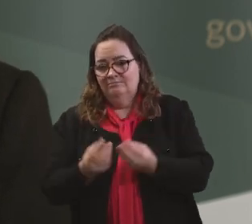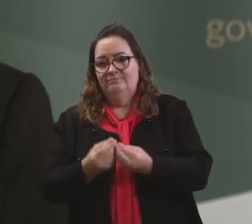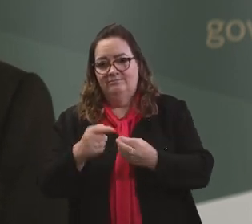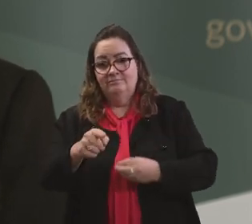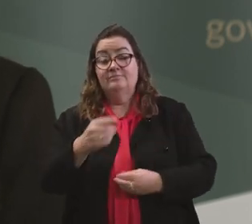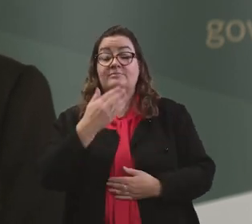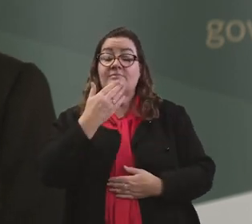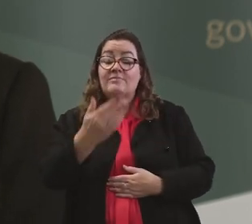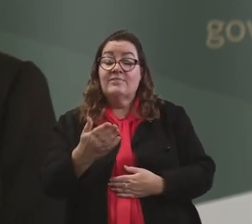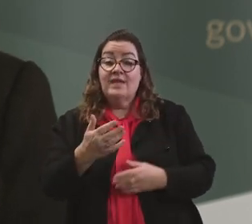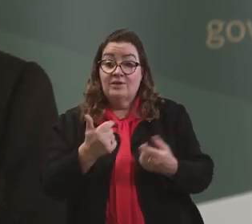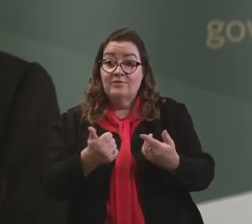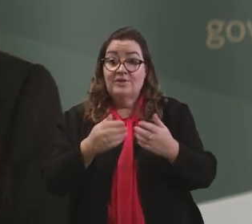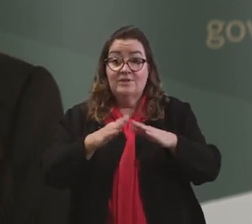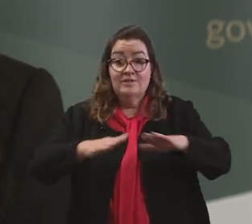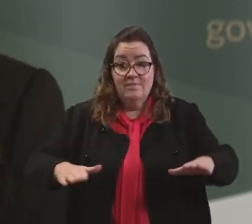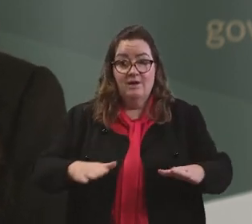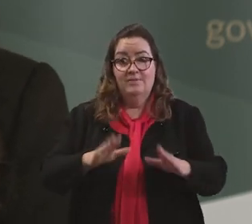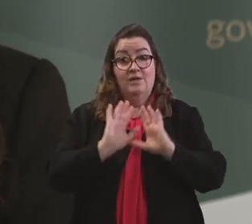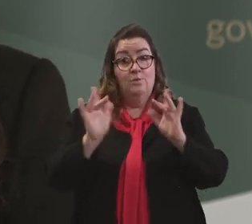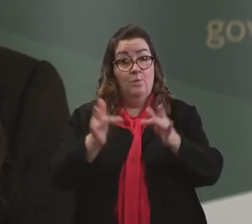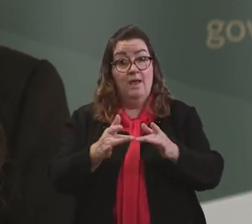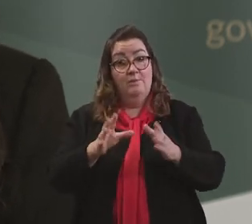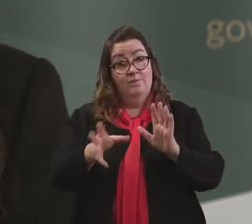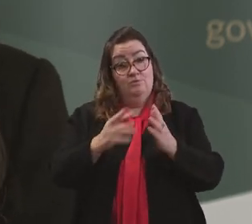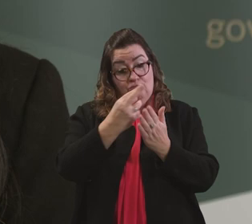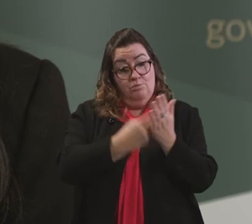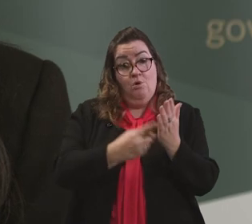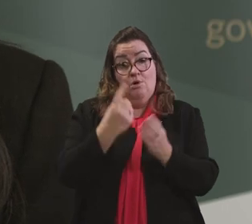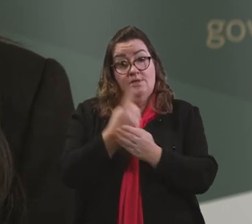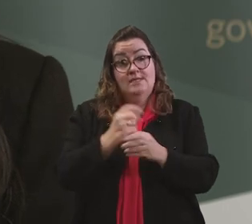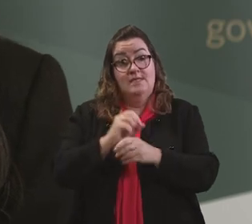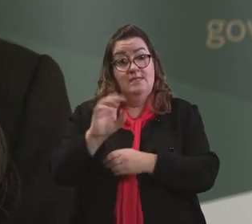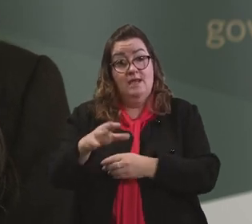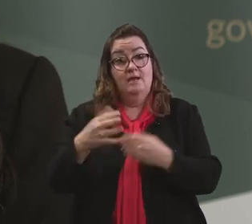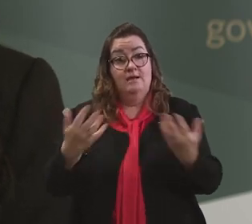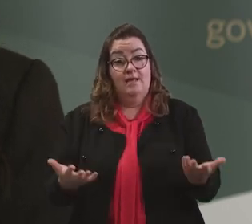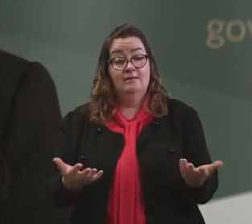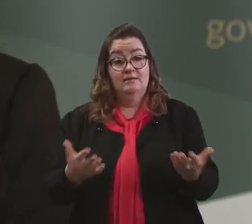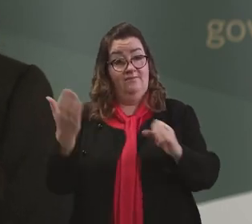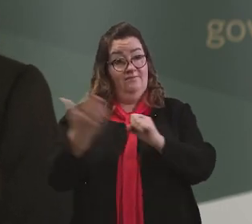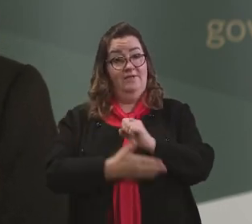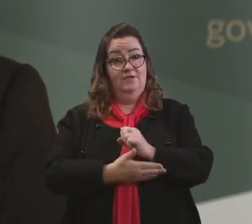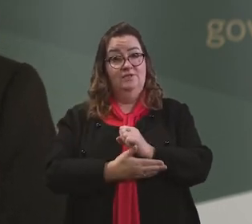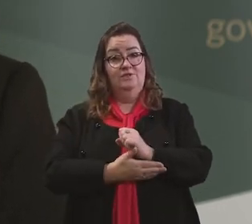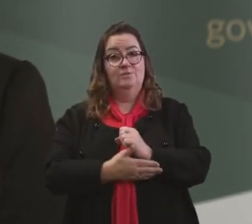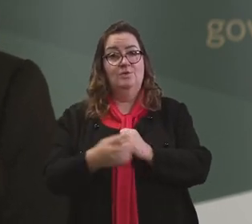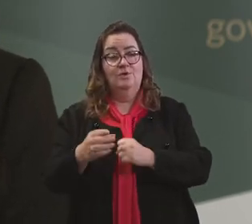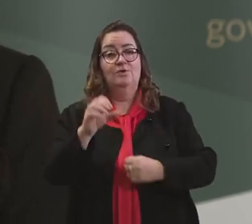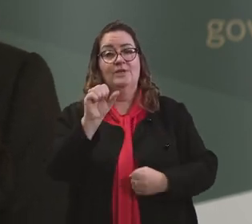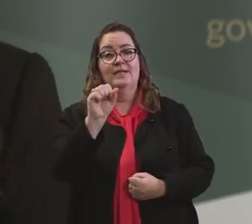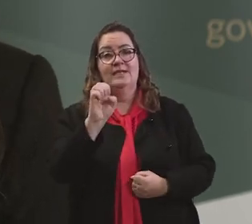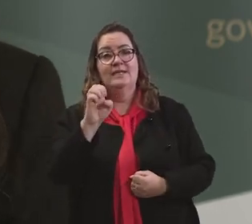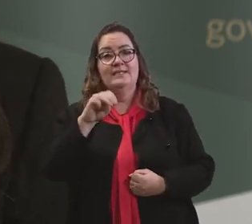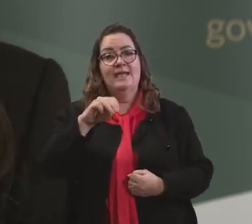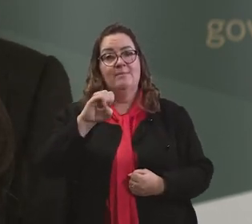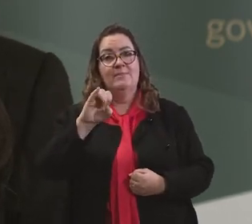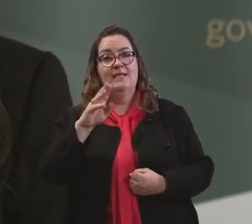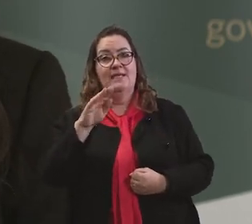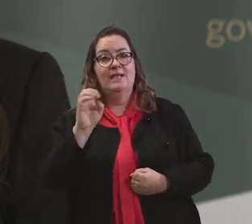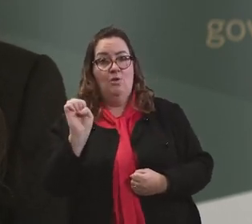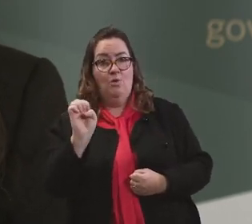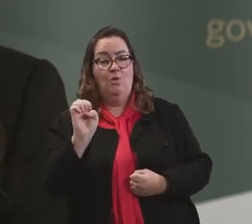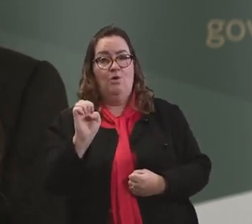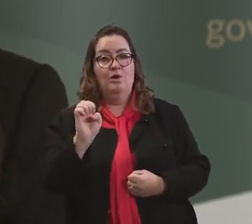are available on the department's website. And to finish the event, we're going to hear the words of Semilor Adijan, who's a pupil